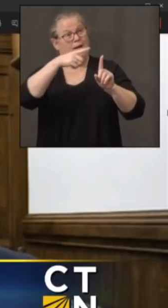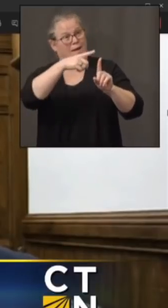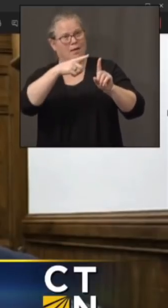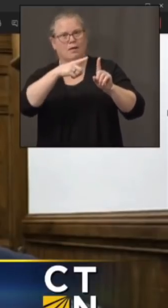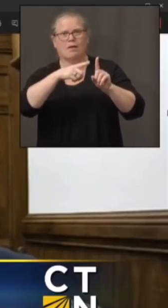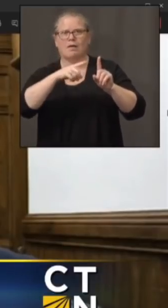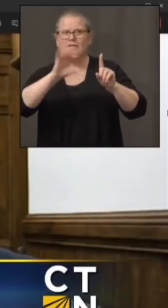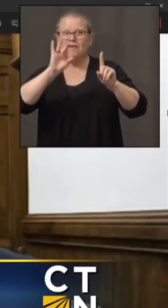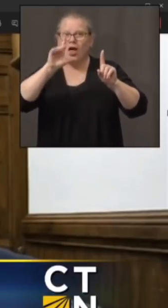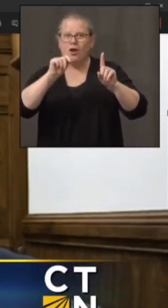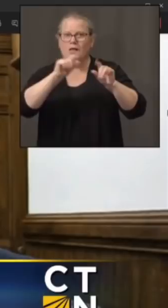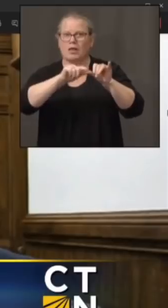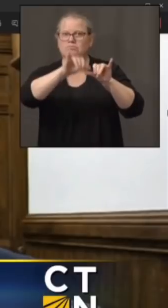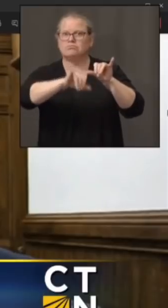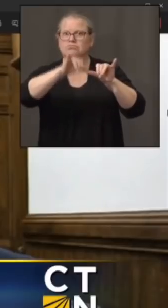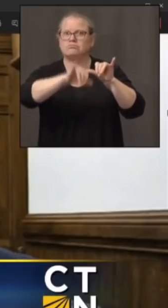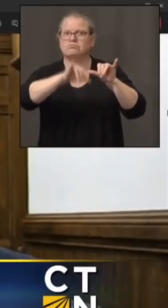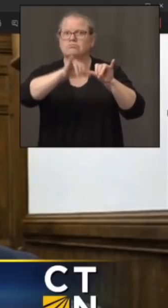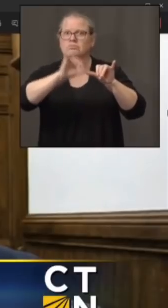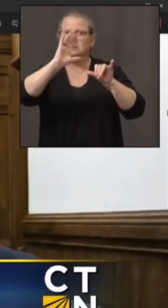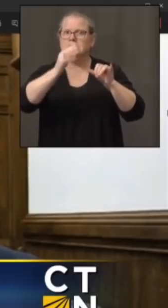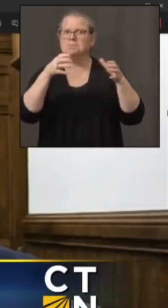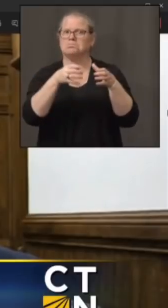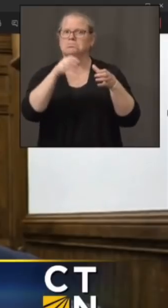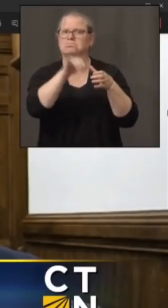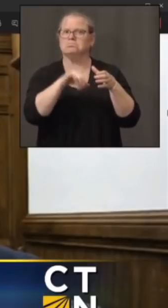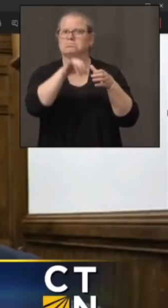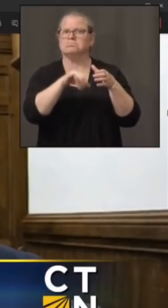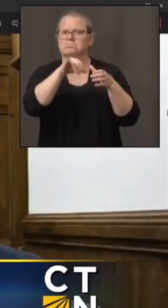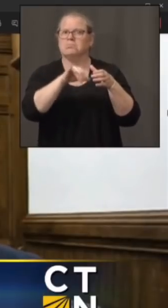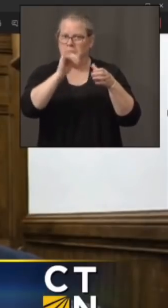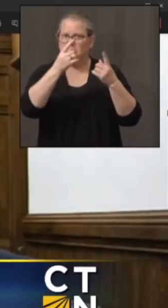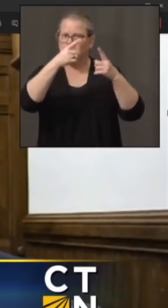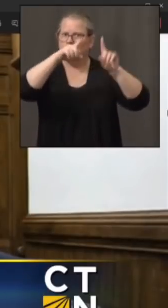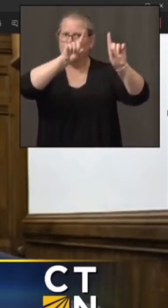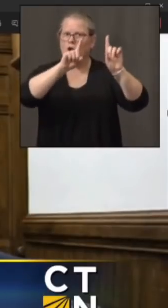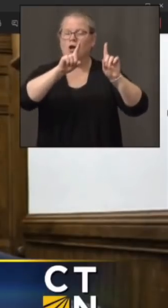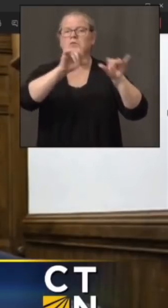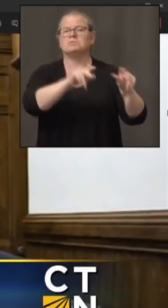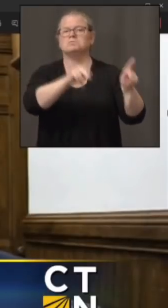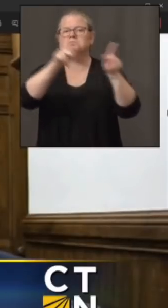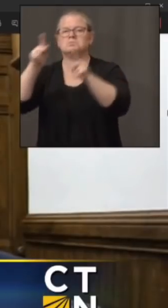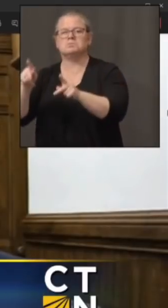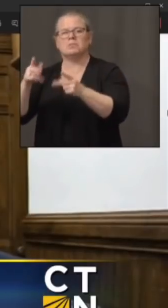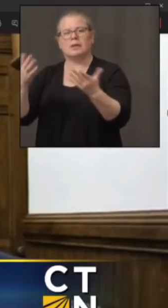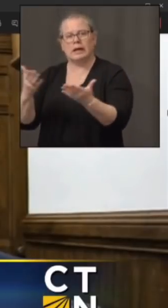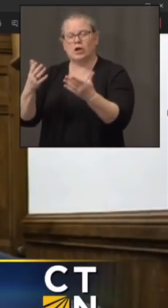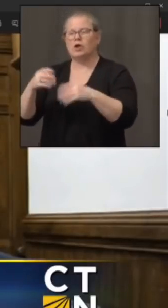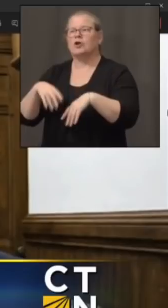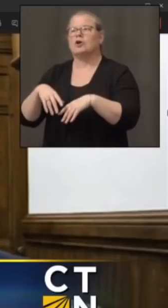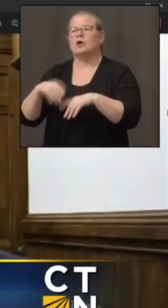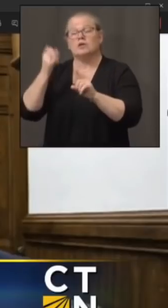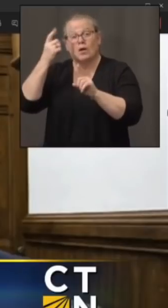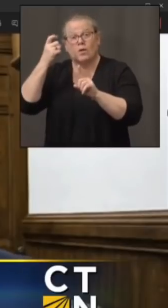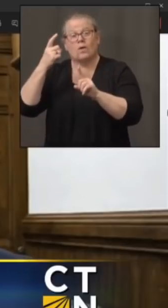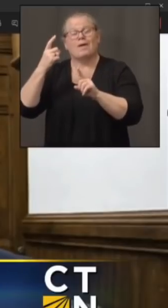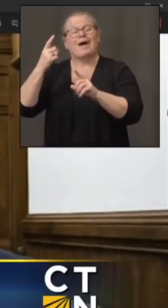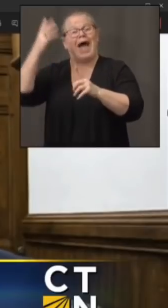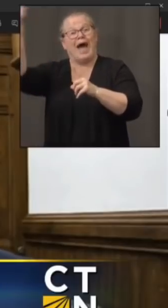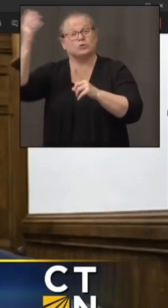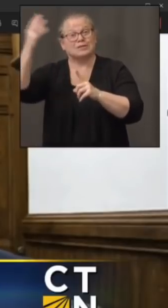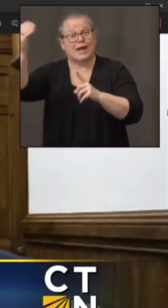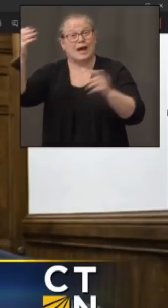make sure that they are keeping everything contained. But understanding that there will be travel that will come in from the state,